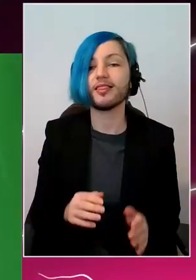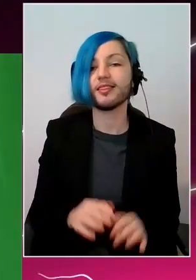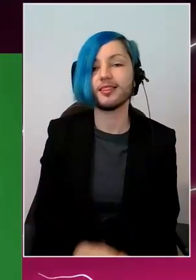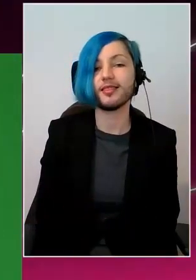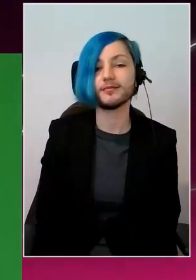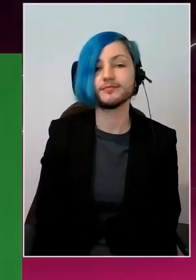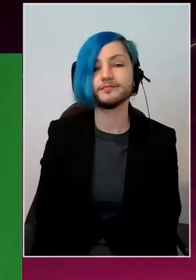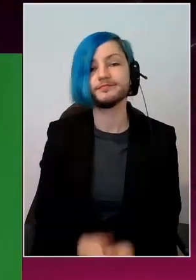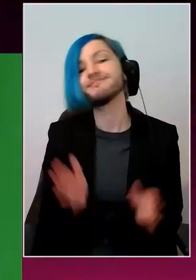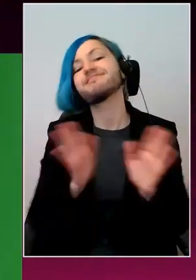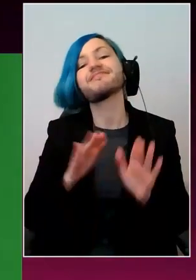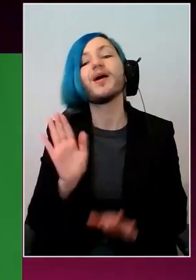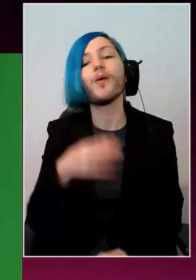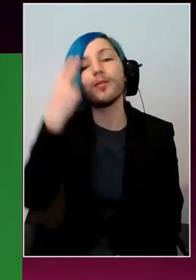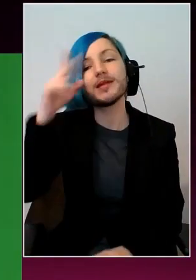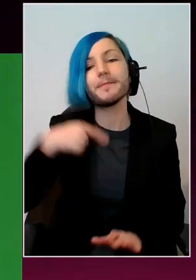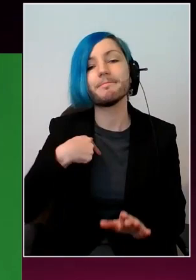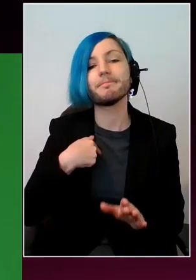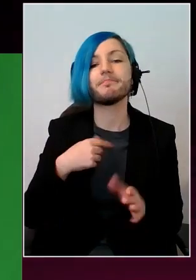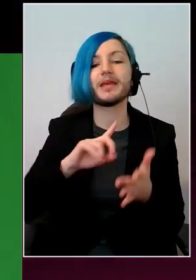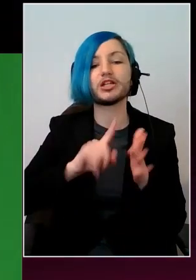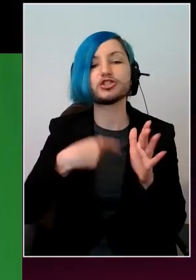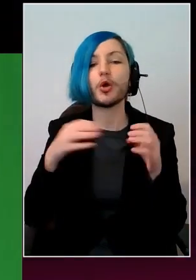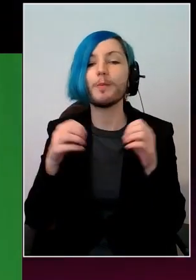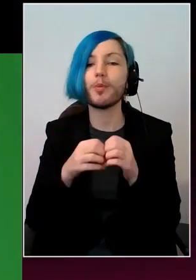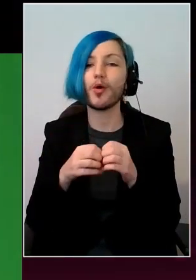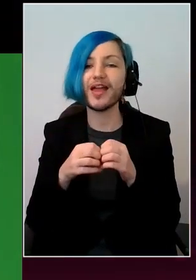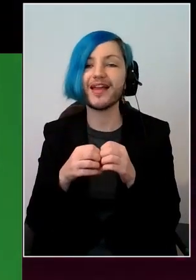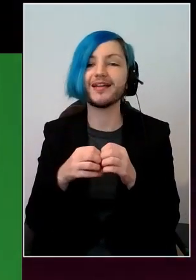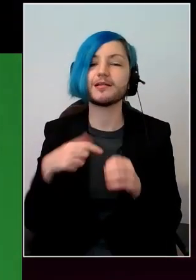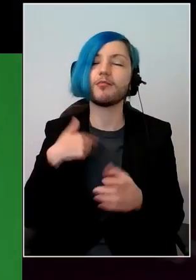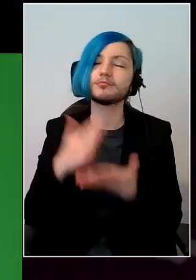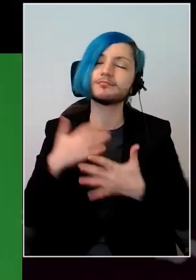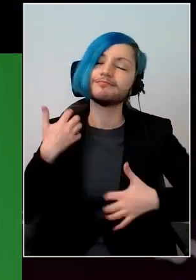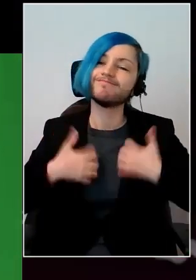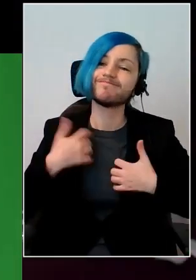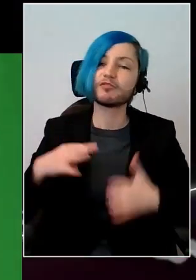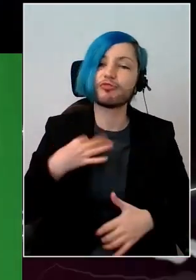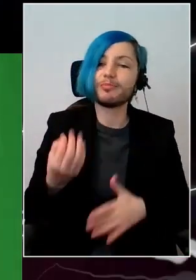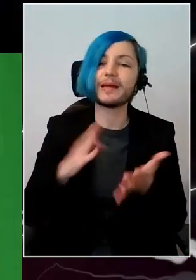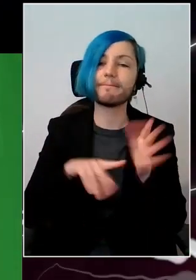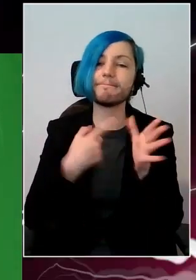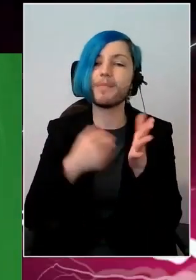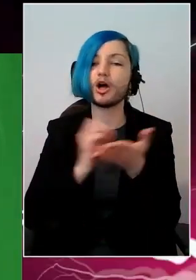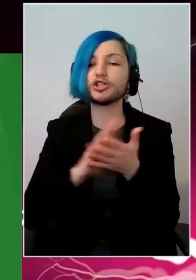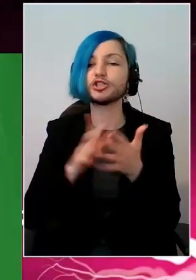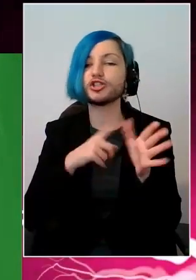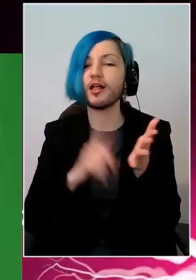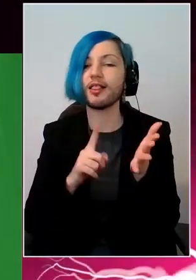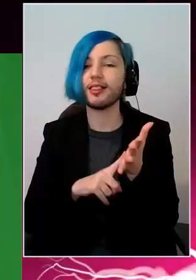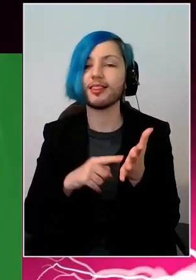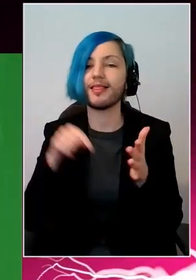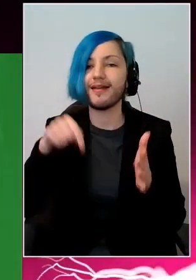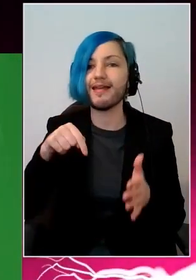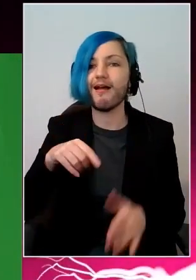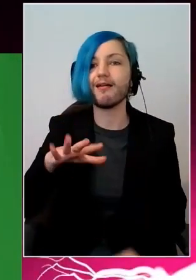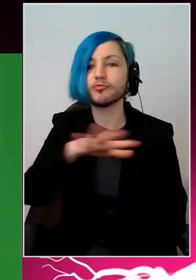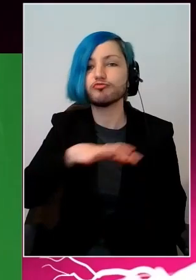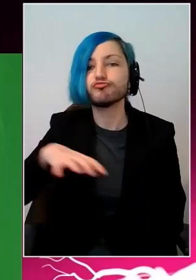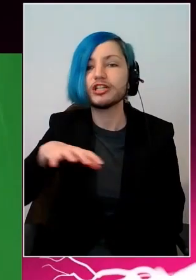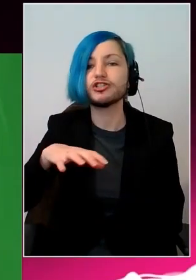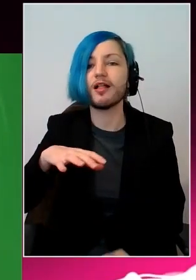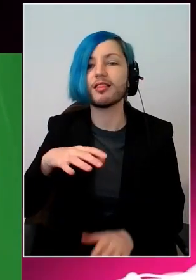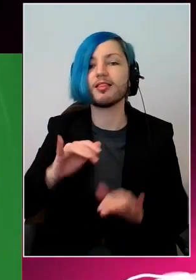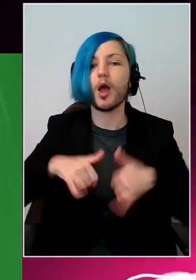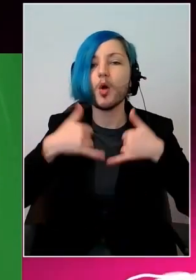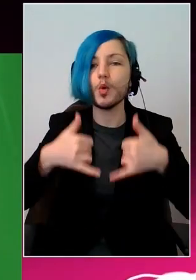Hello everyone, my name's Jo Boyd and I'm really excited to represent Marshall at the Regional Awards. Marshall are delighted to